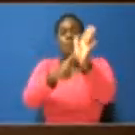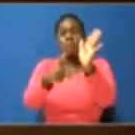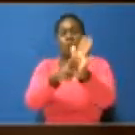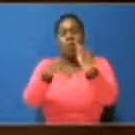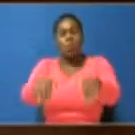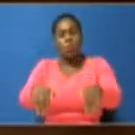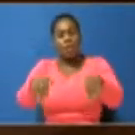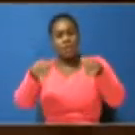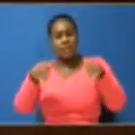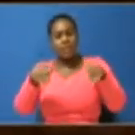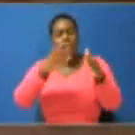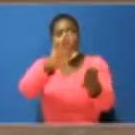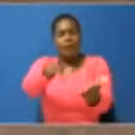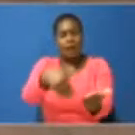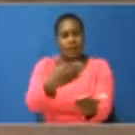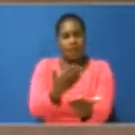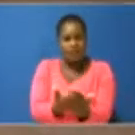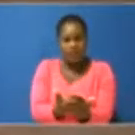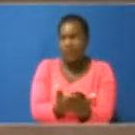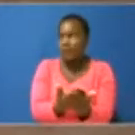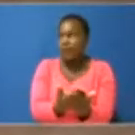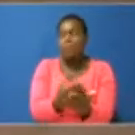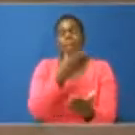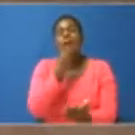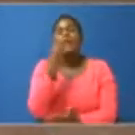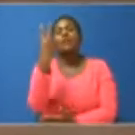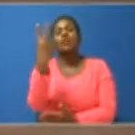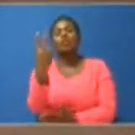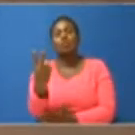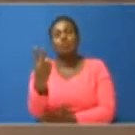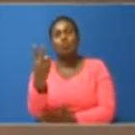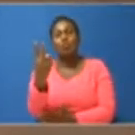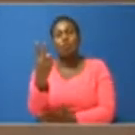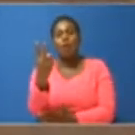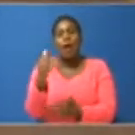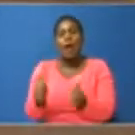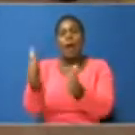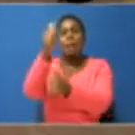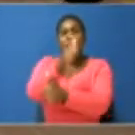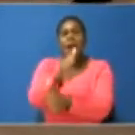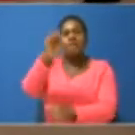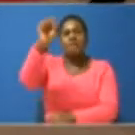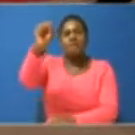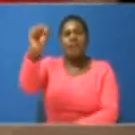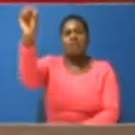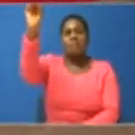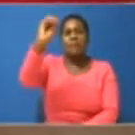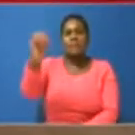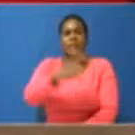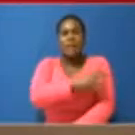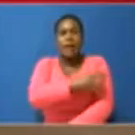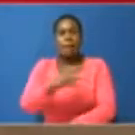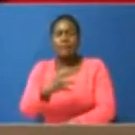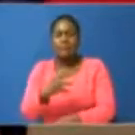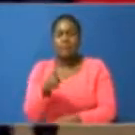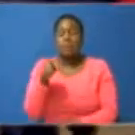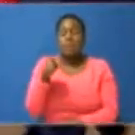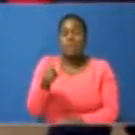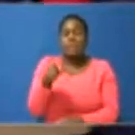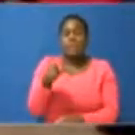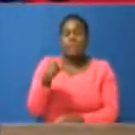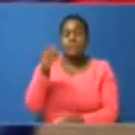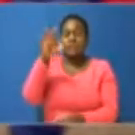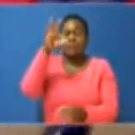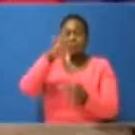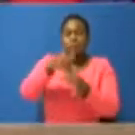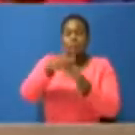awaiting this arrival those two gentlemen above the five percent capacitation of uh this appalling that